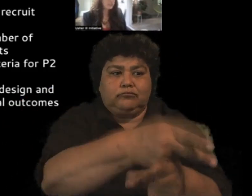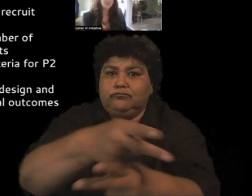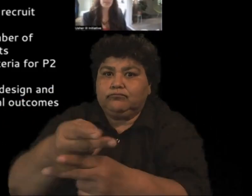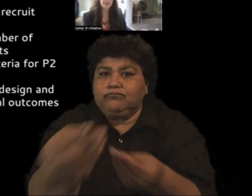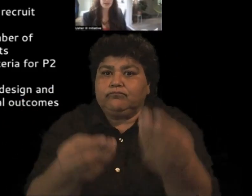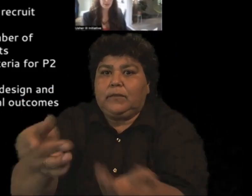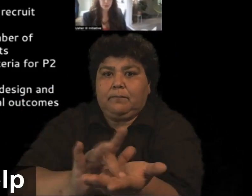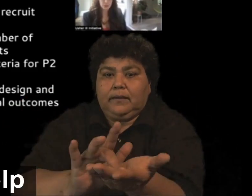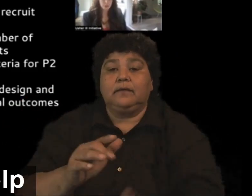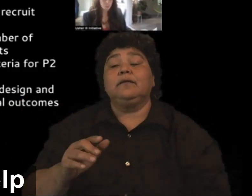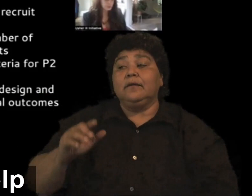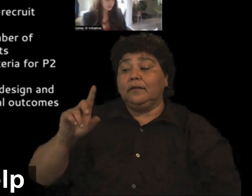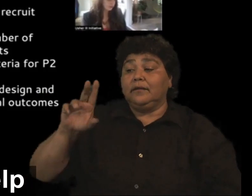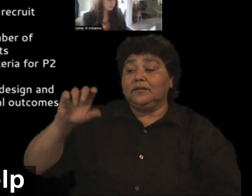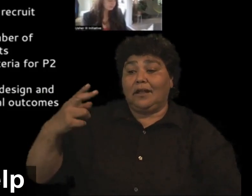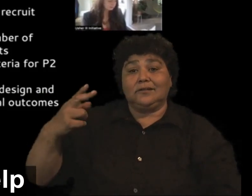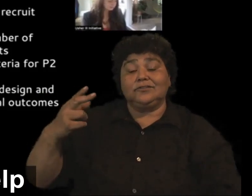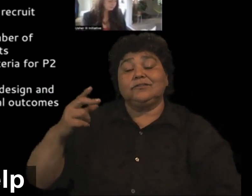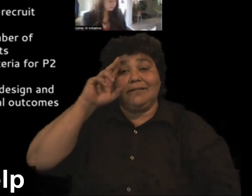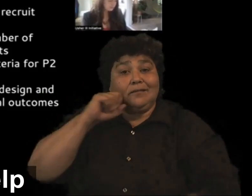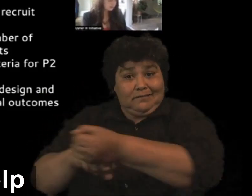initiate data collection in 2021.